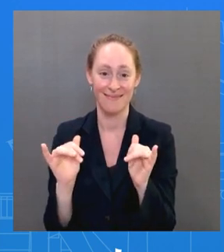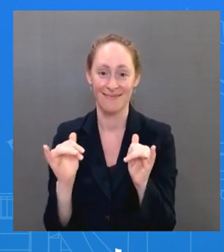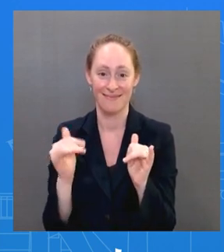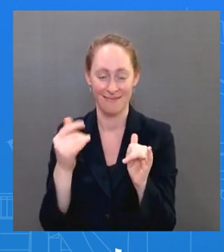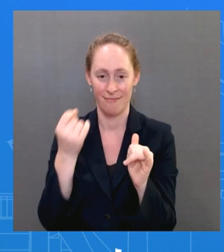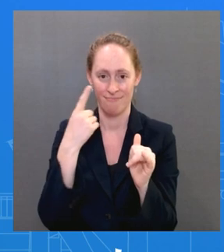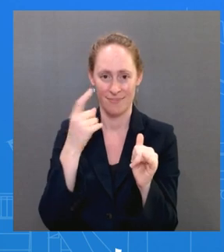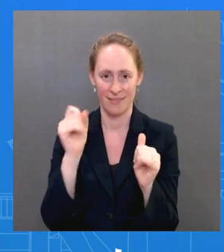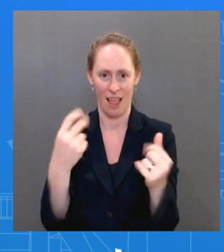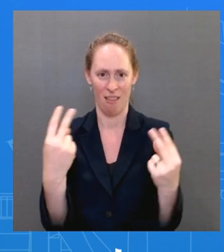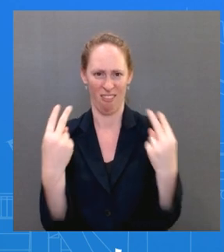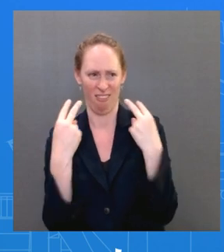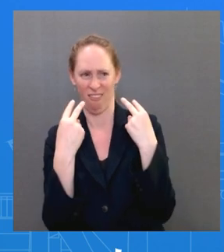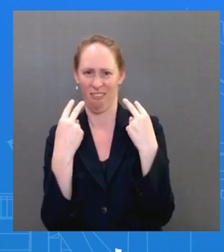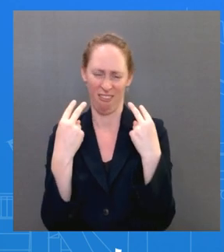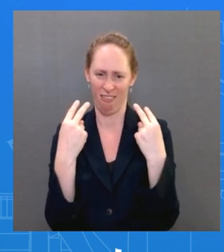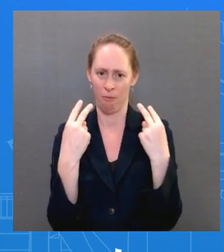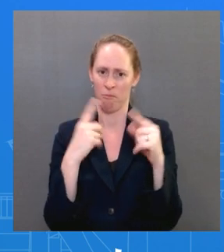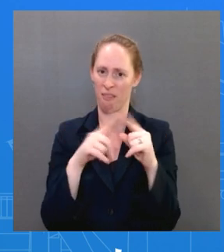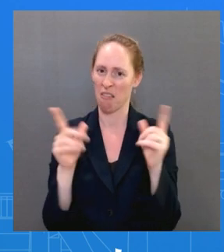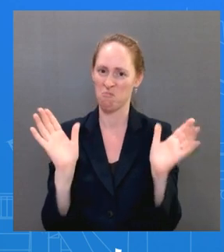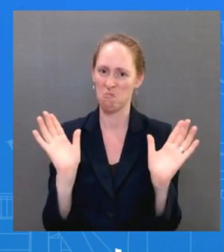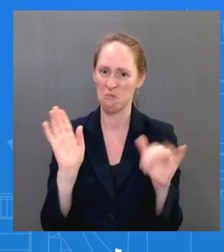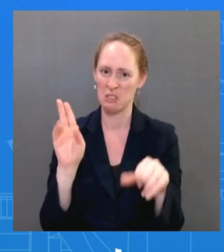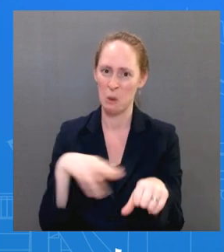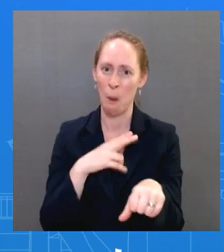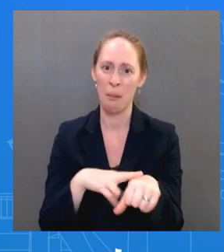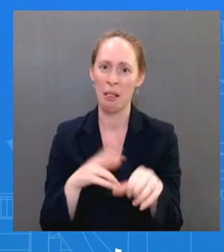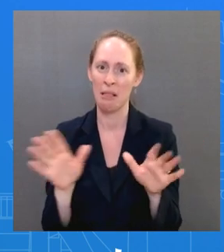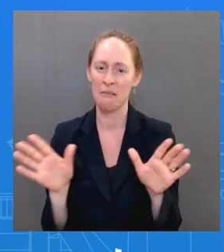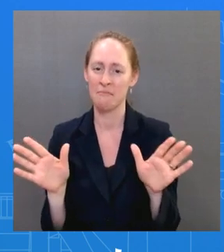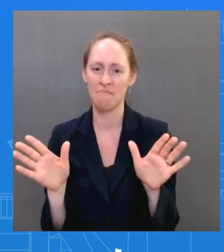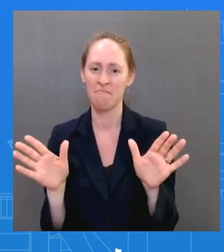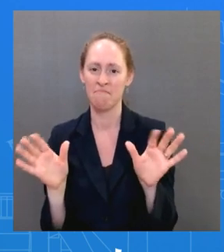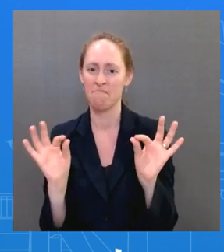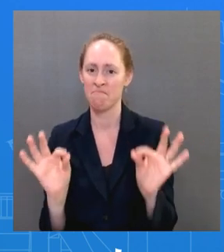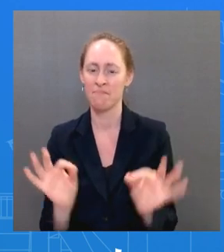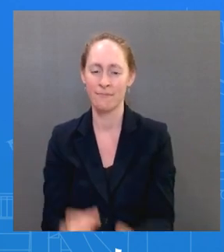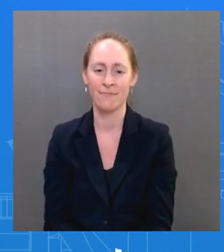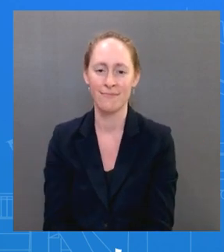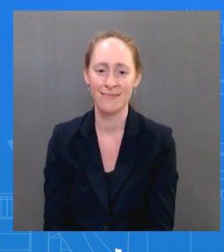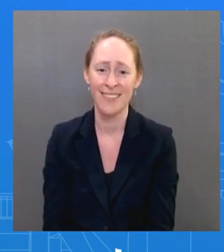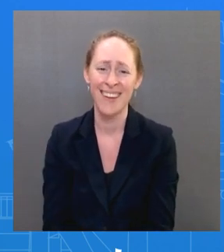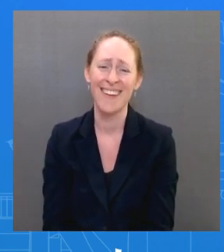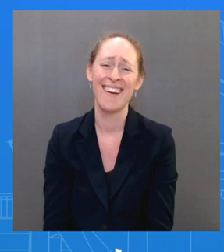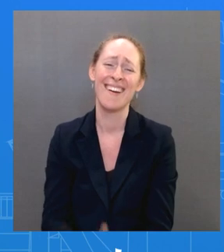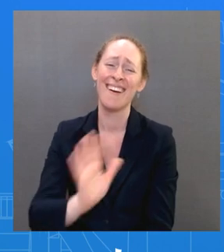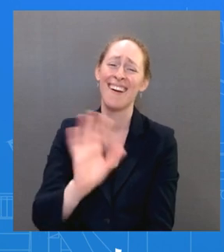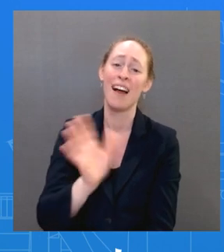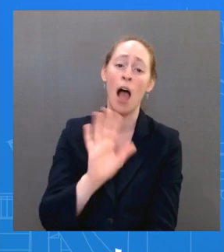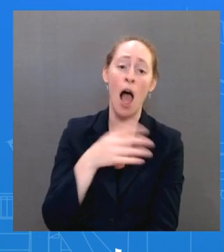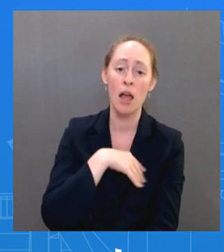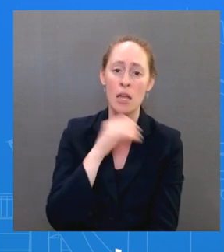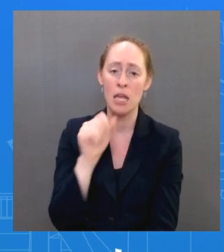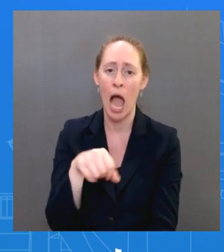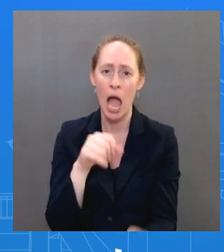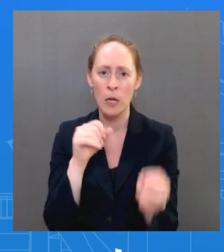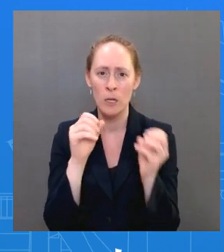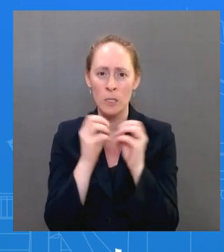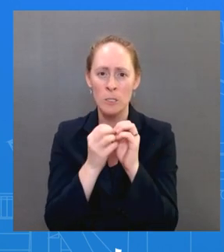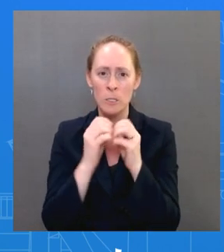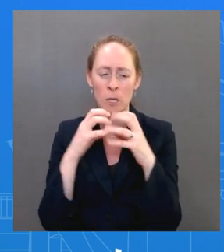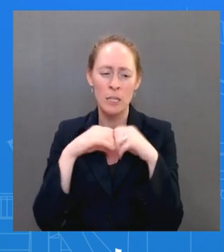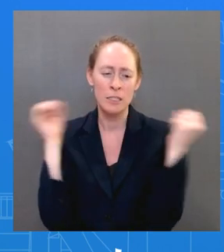in the normal range since then. Look, we can try to parse out the words. The bottom line is, president's doing better.